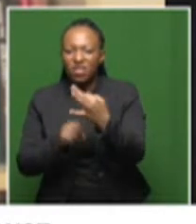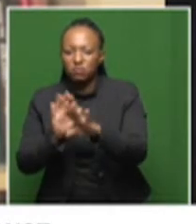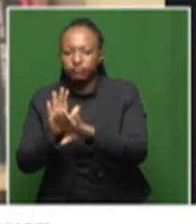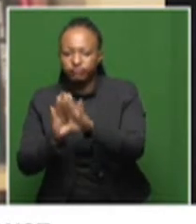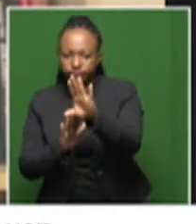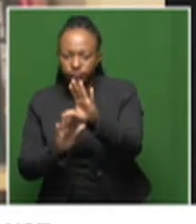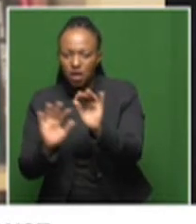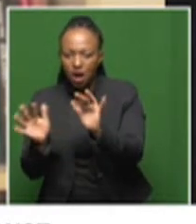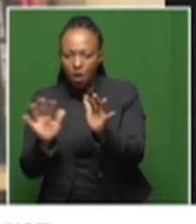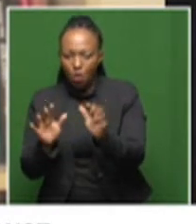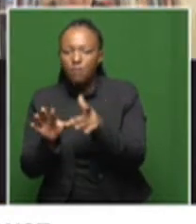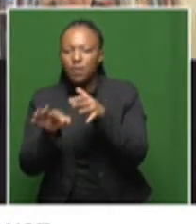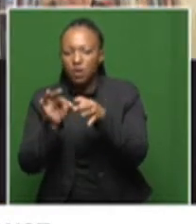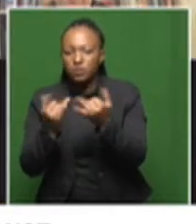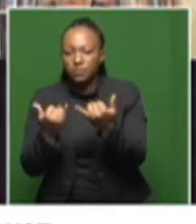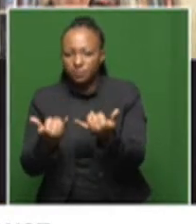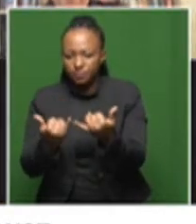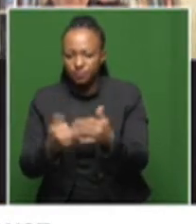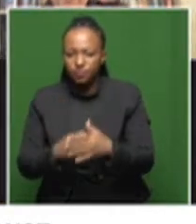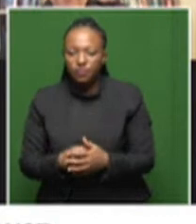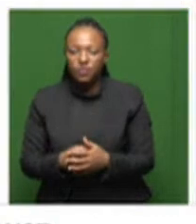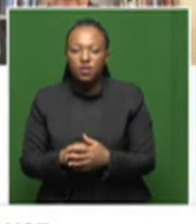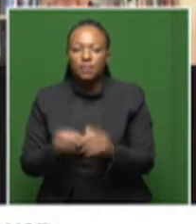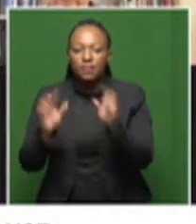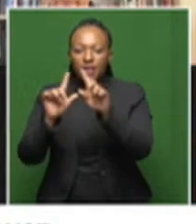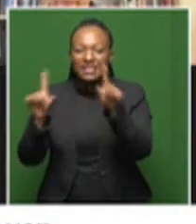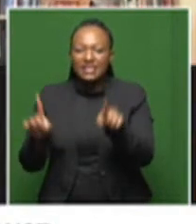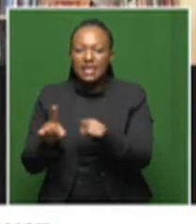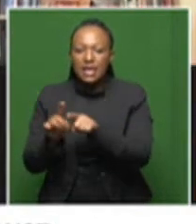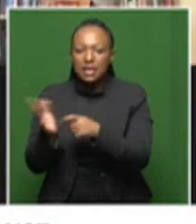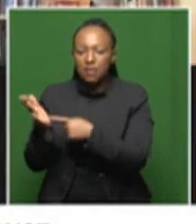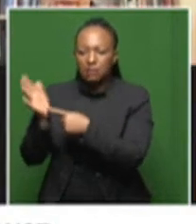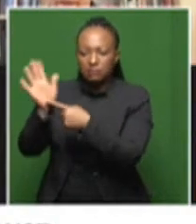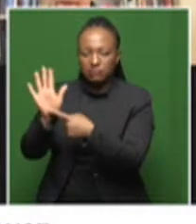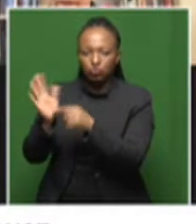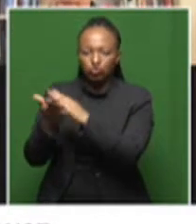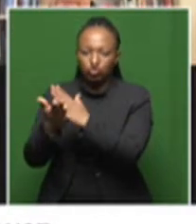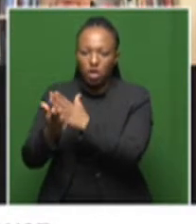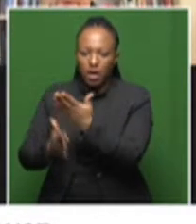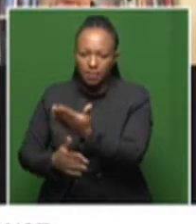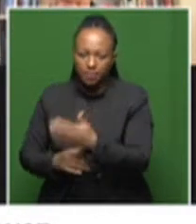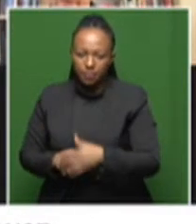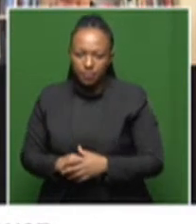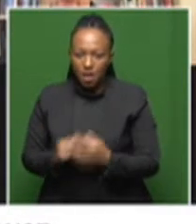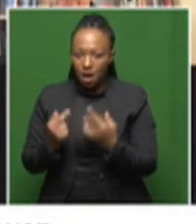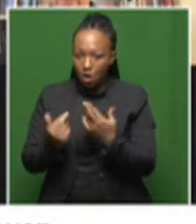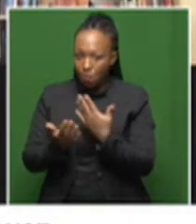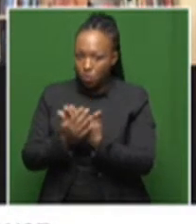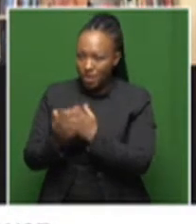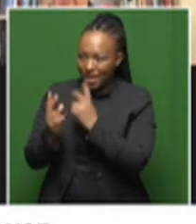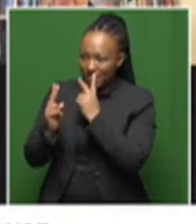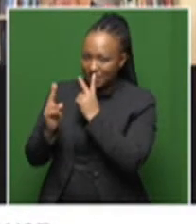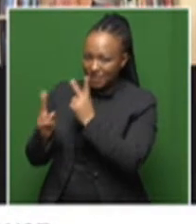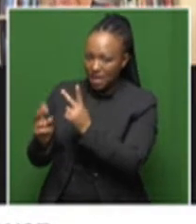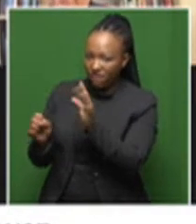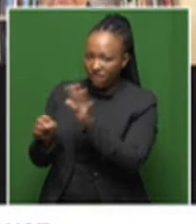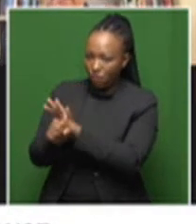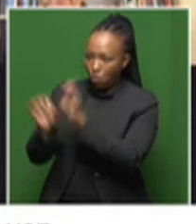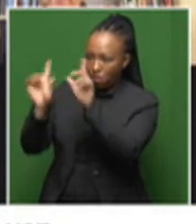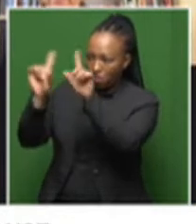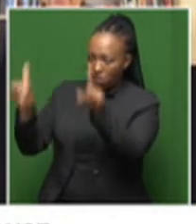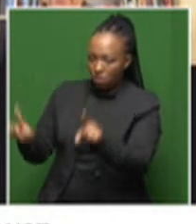will just start to share my screen, and I hope you can see now my full screen.